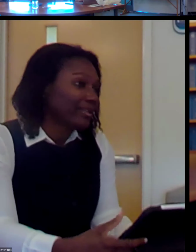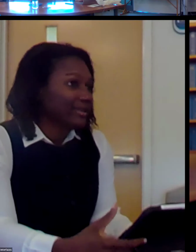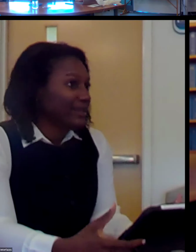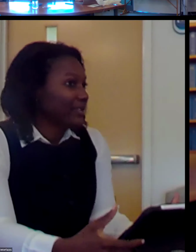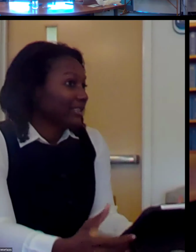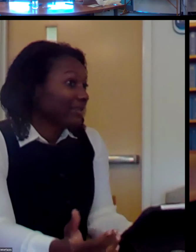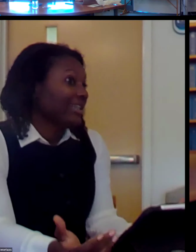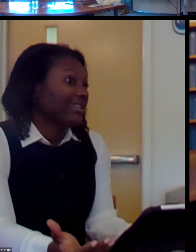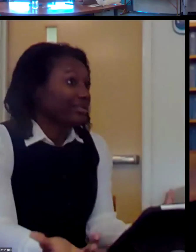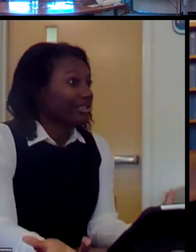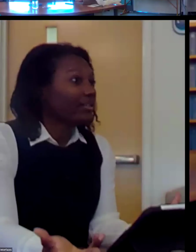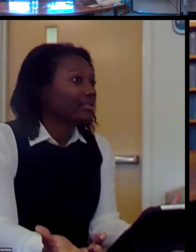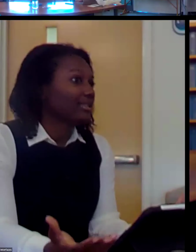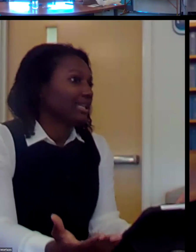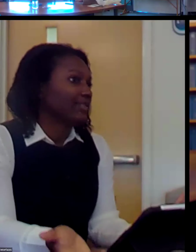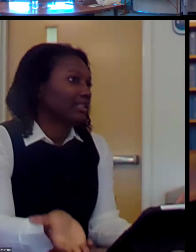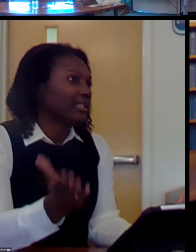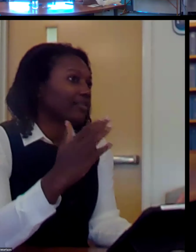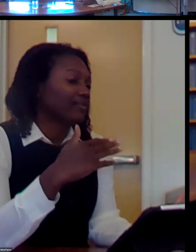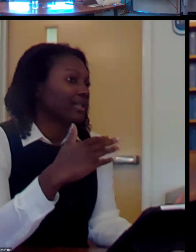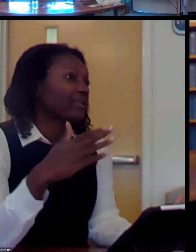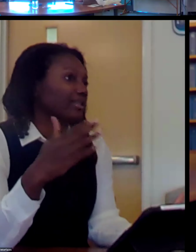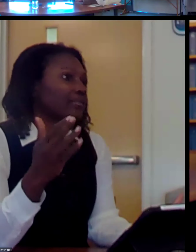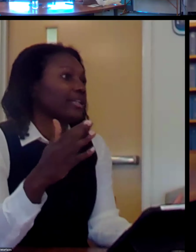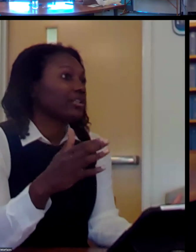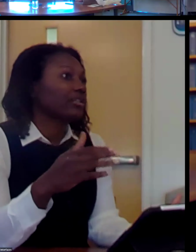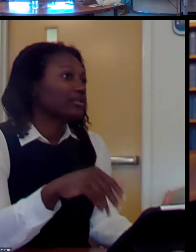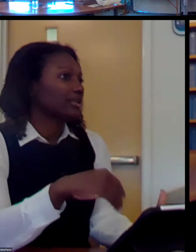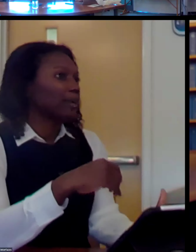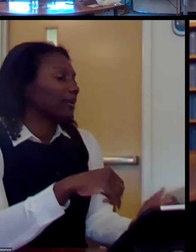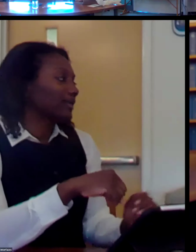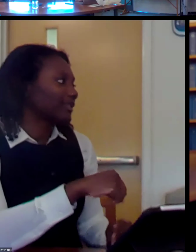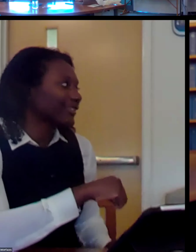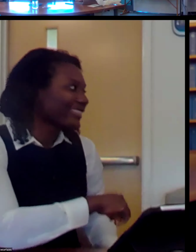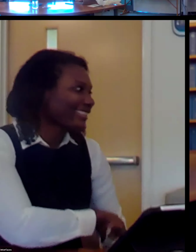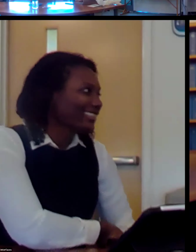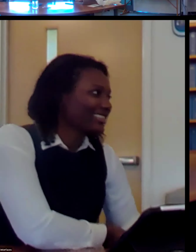So, but one of those papers could be negative results. You just have to like have given it to the right journal.